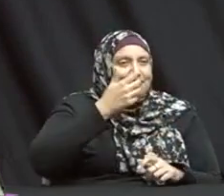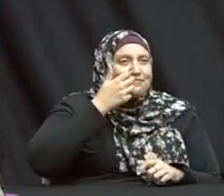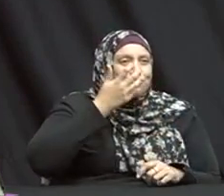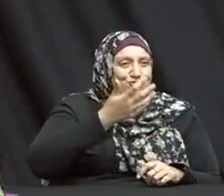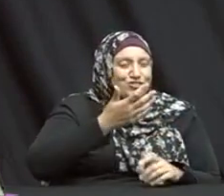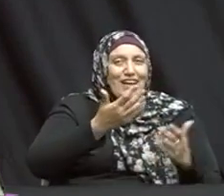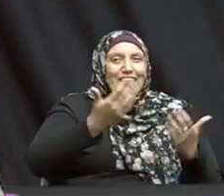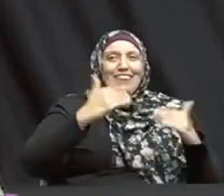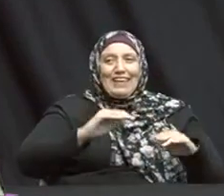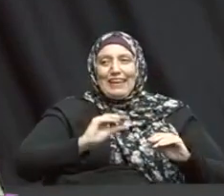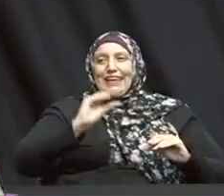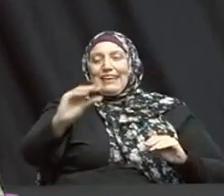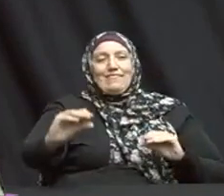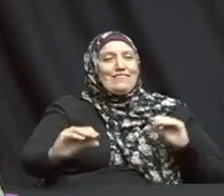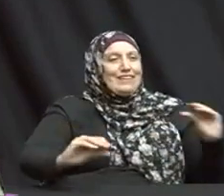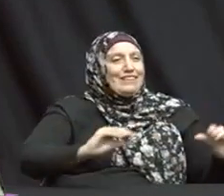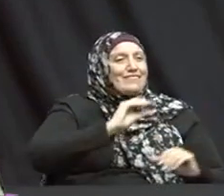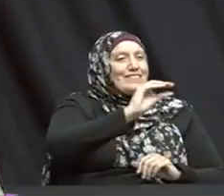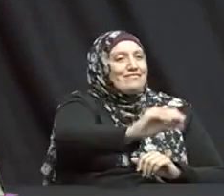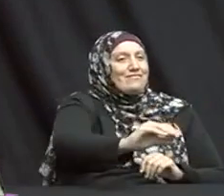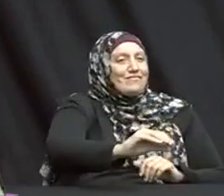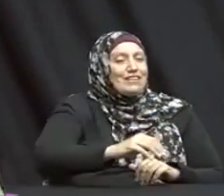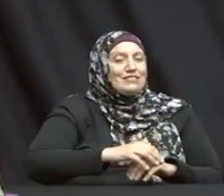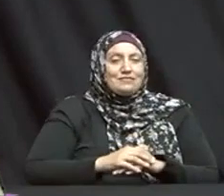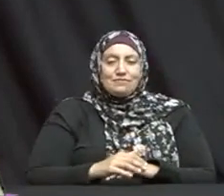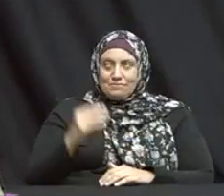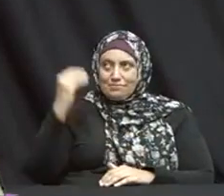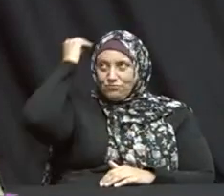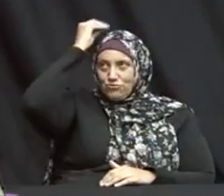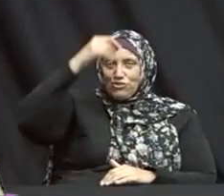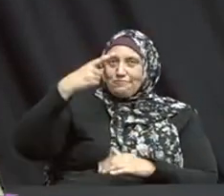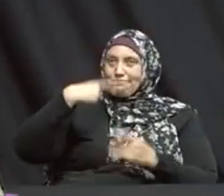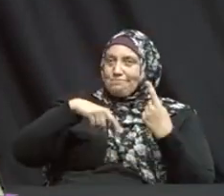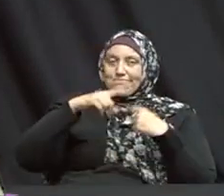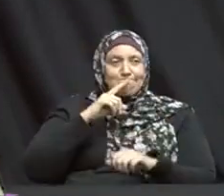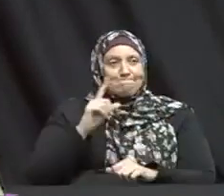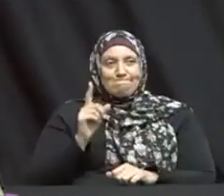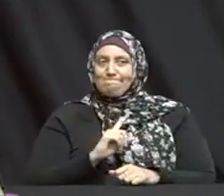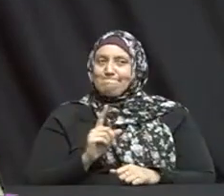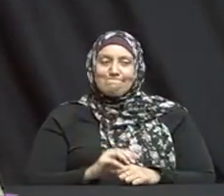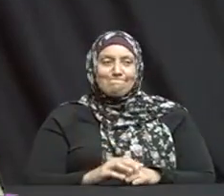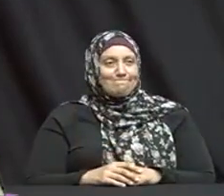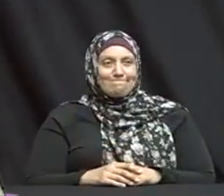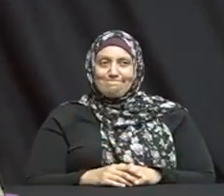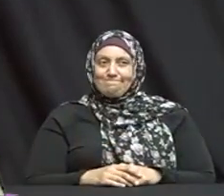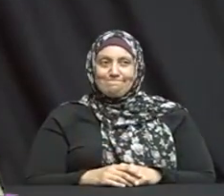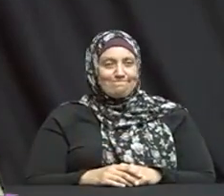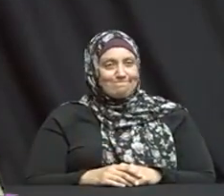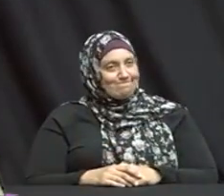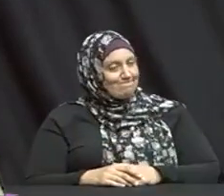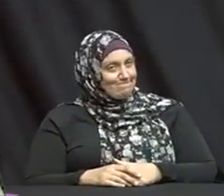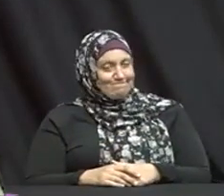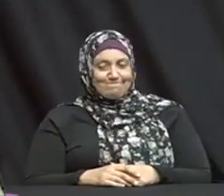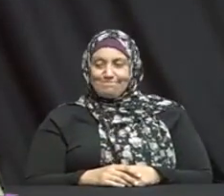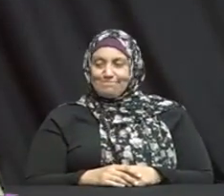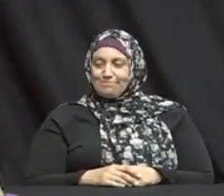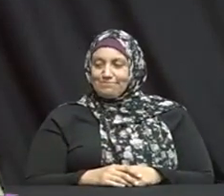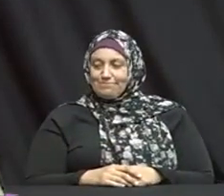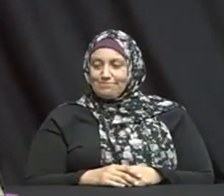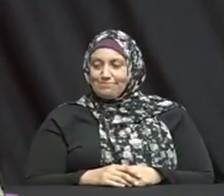them. And from the answers you've given us, Sheikh, what I understand, and Danny can confirm this, is where